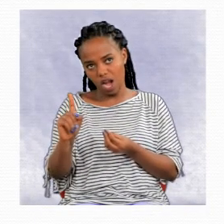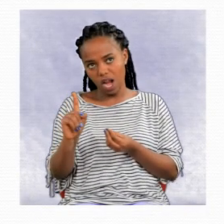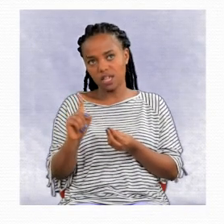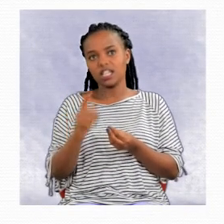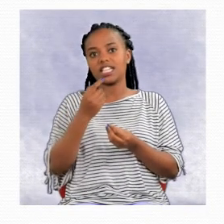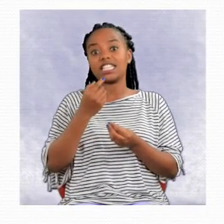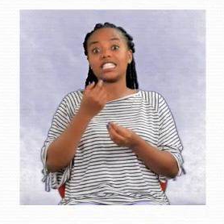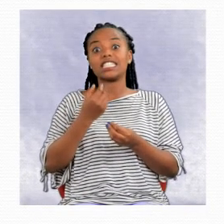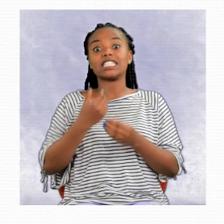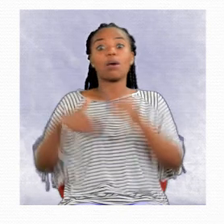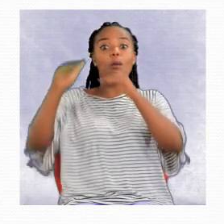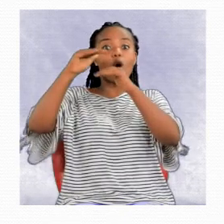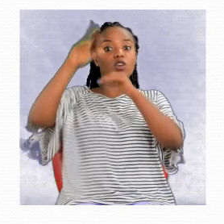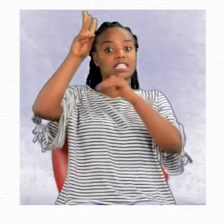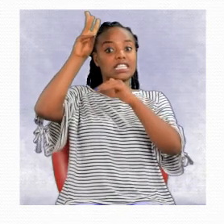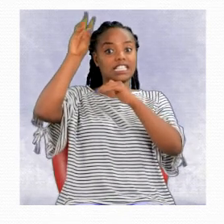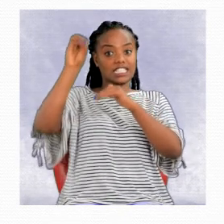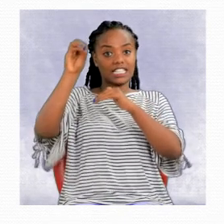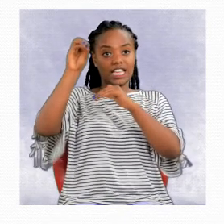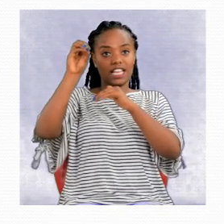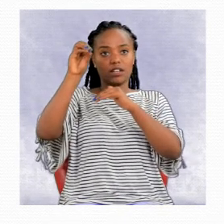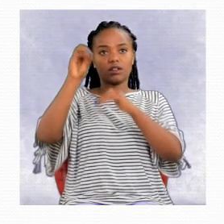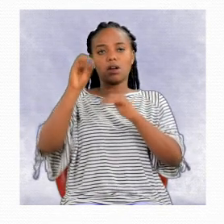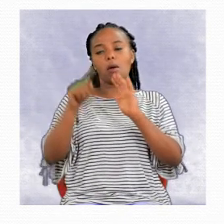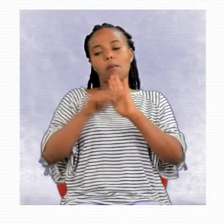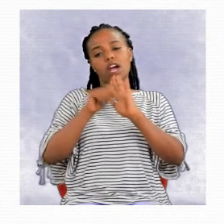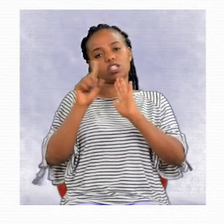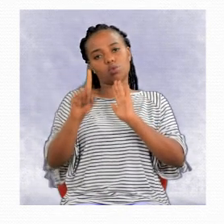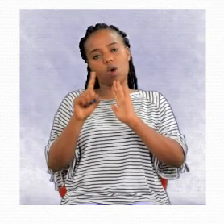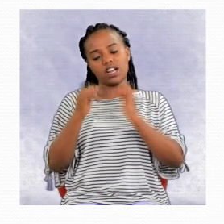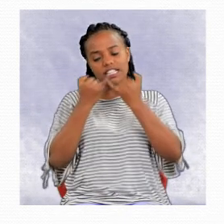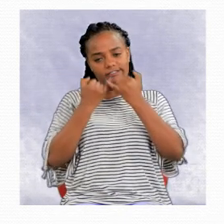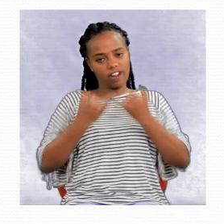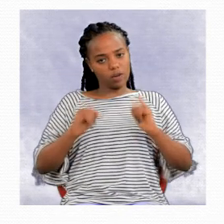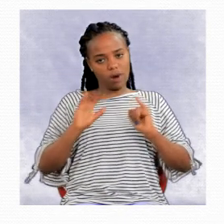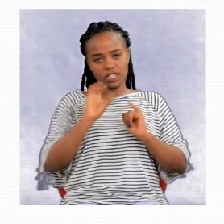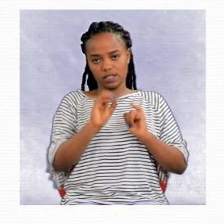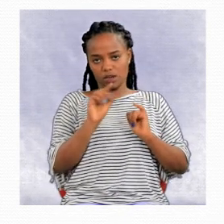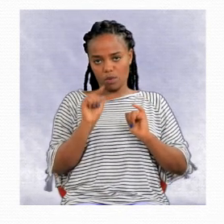0.01, the power of 60 minus 1 divided by